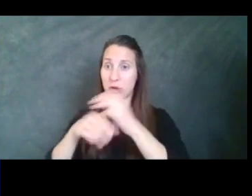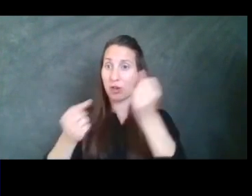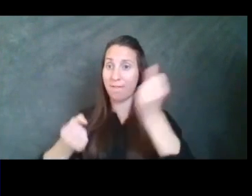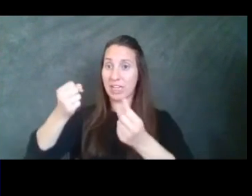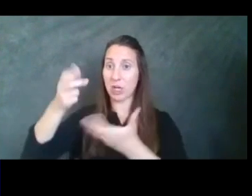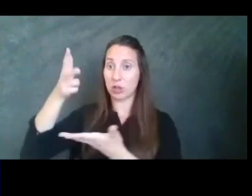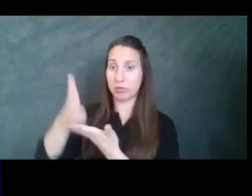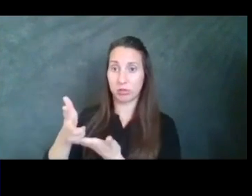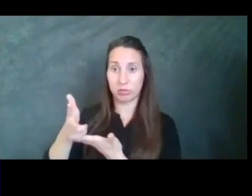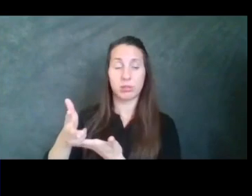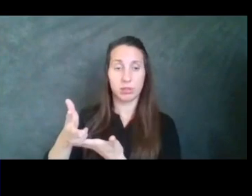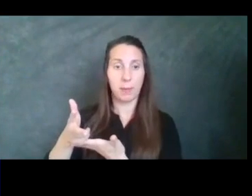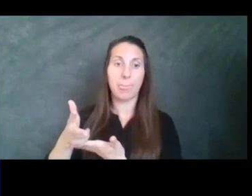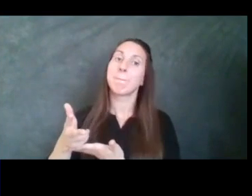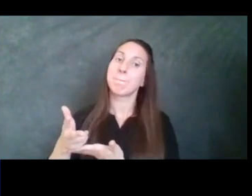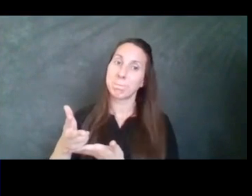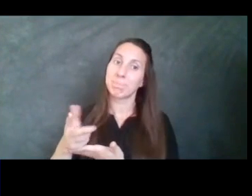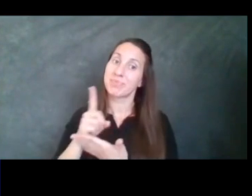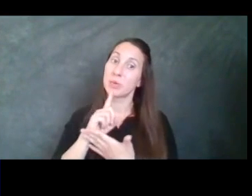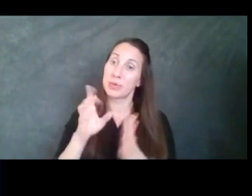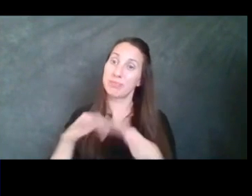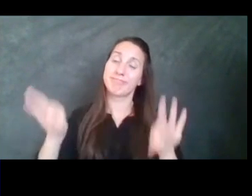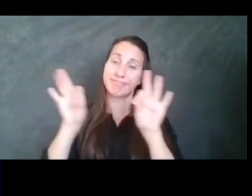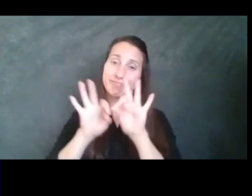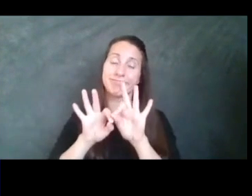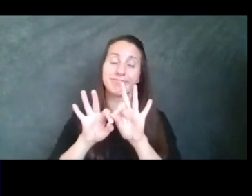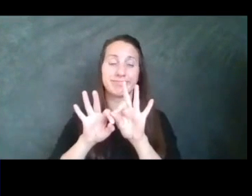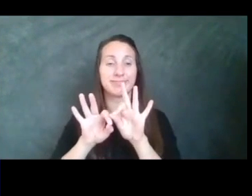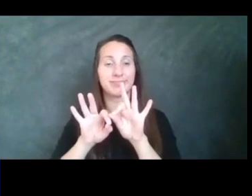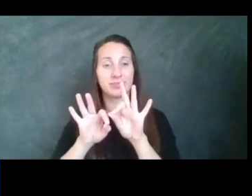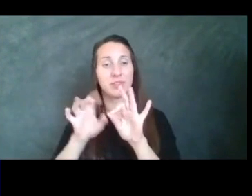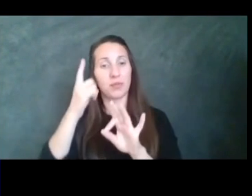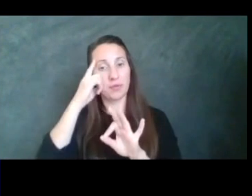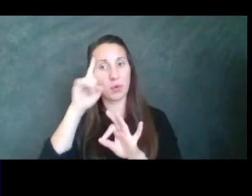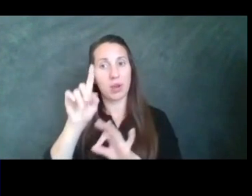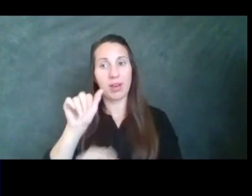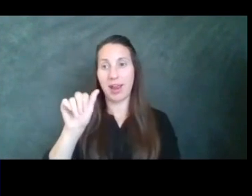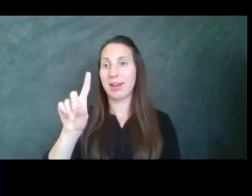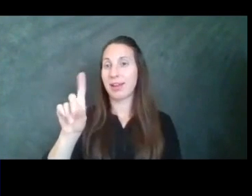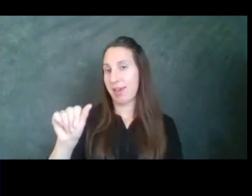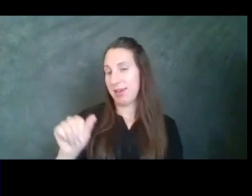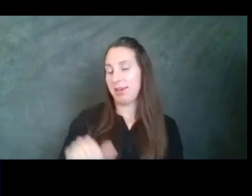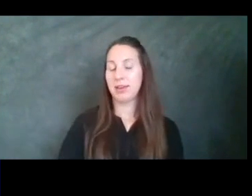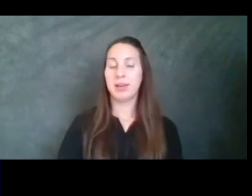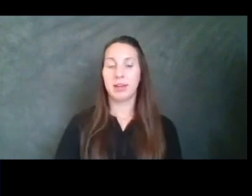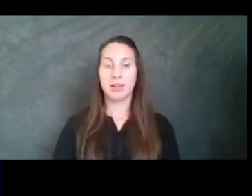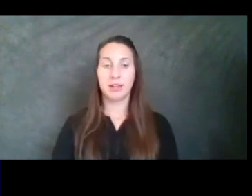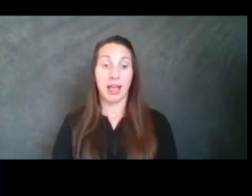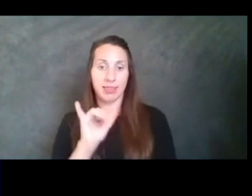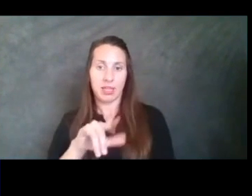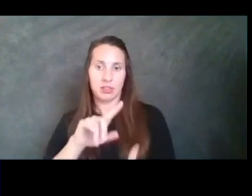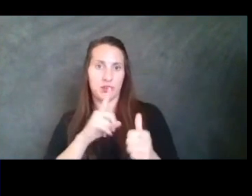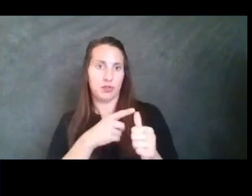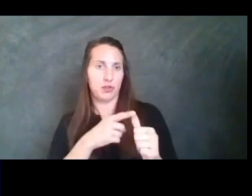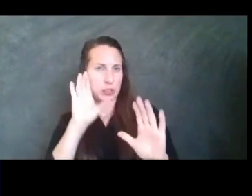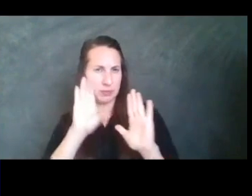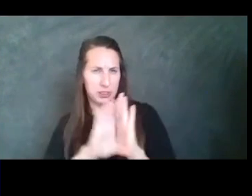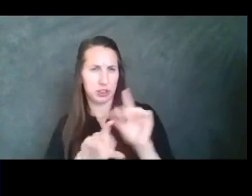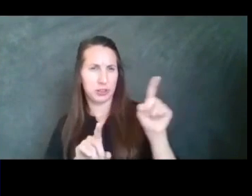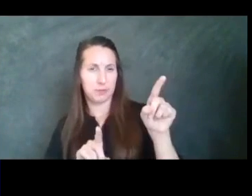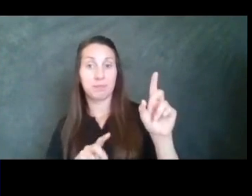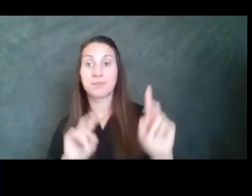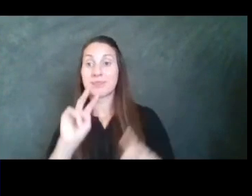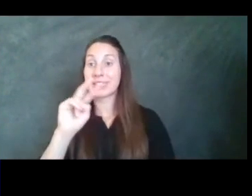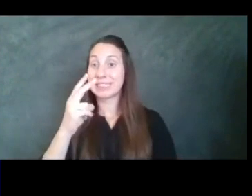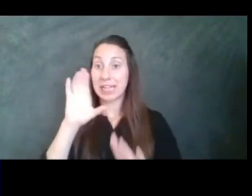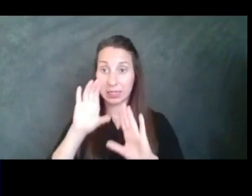transportation is a very important factor in the ADA. And that's the first picture. The second picture